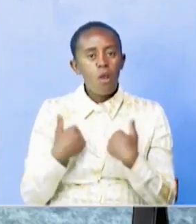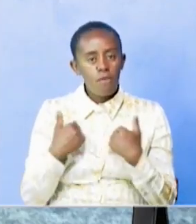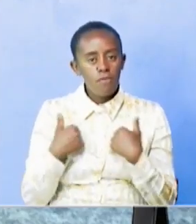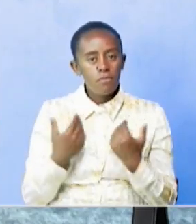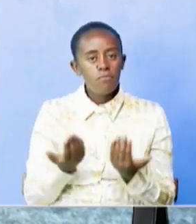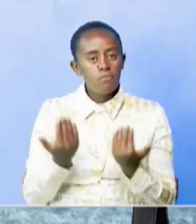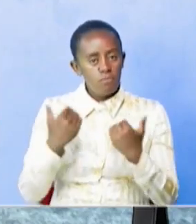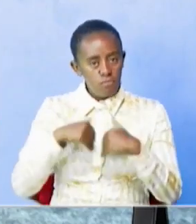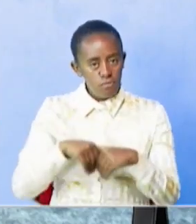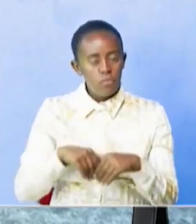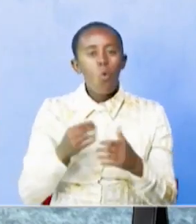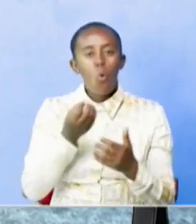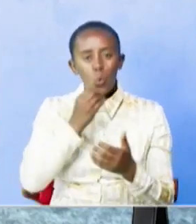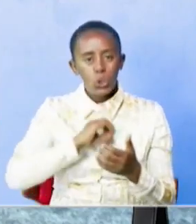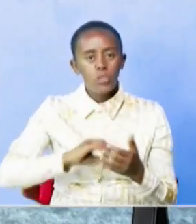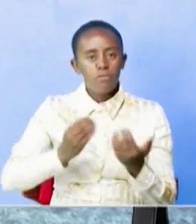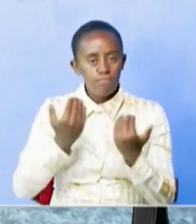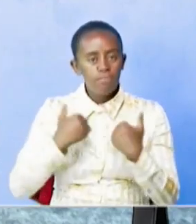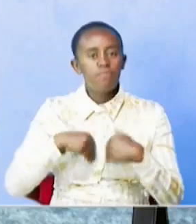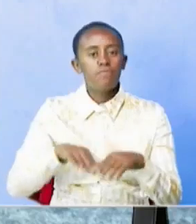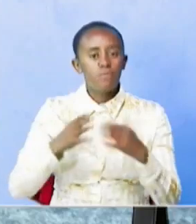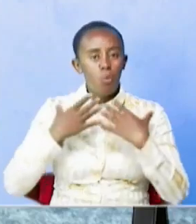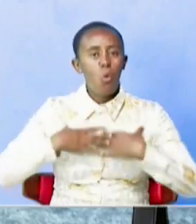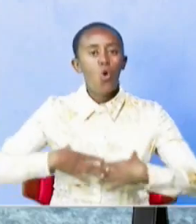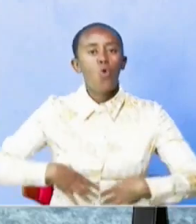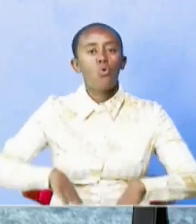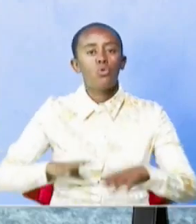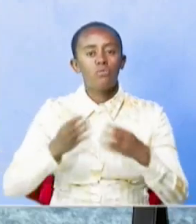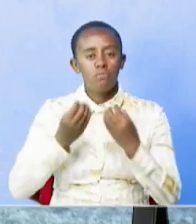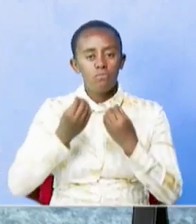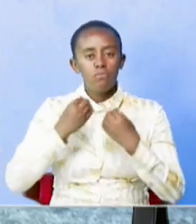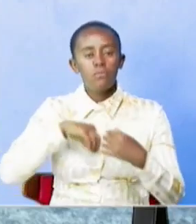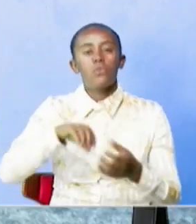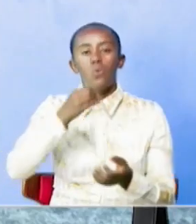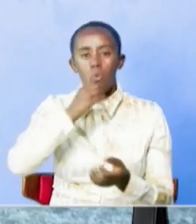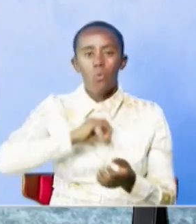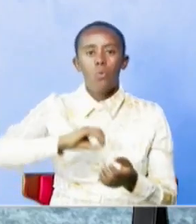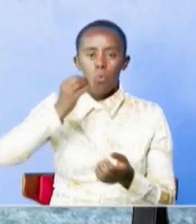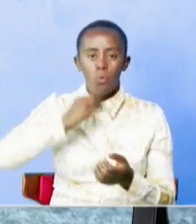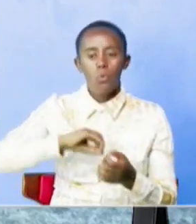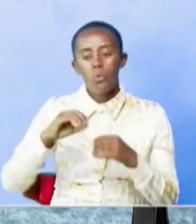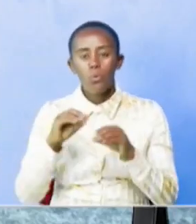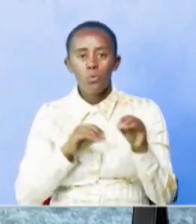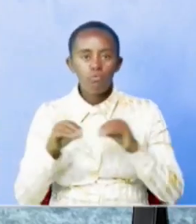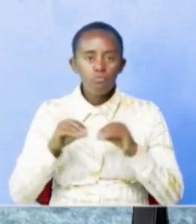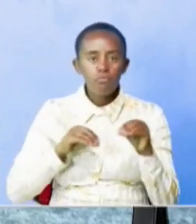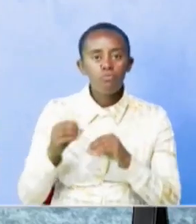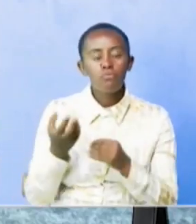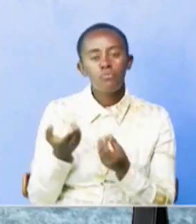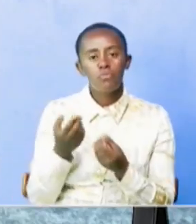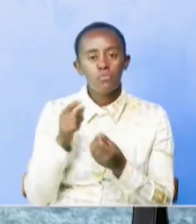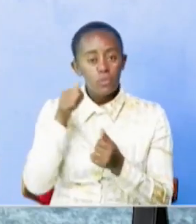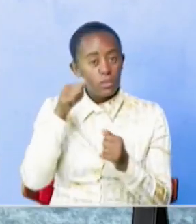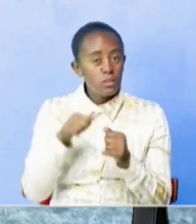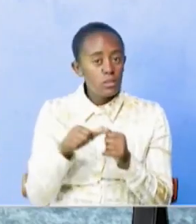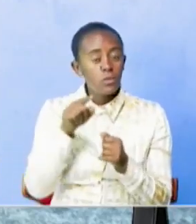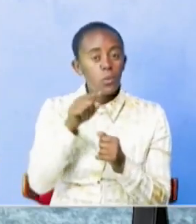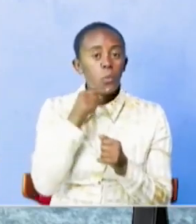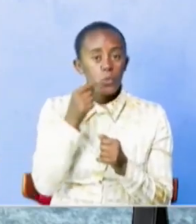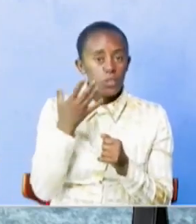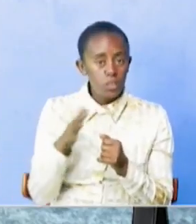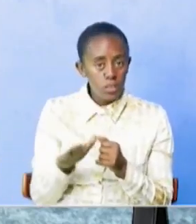taking in oxygen into our bodies during exercise. So if you remember, we